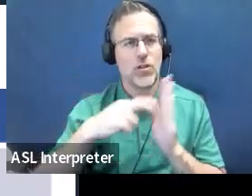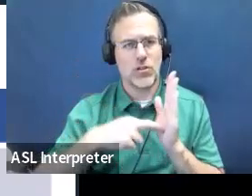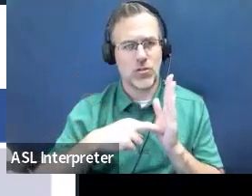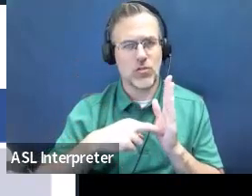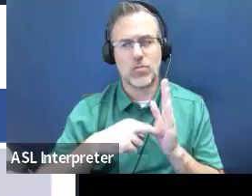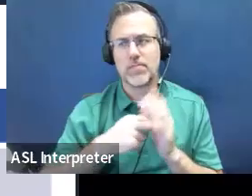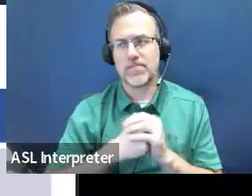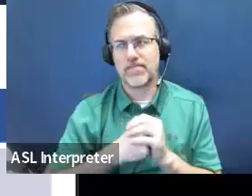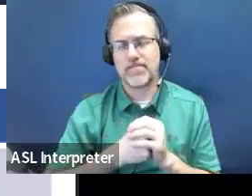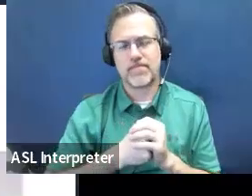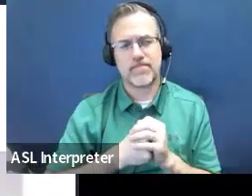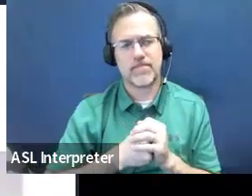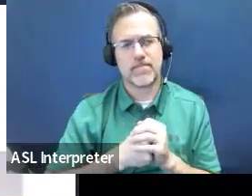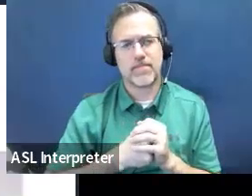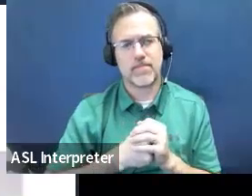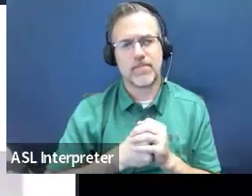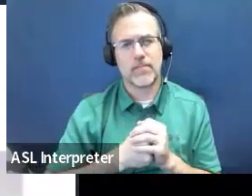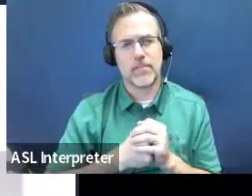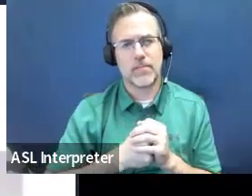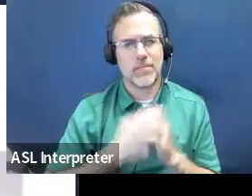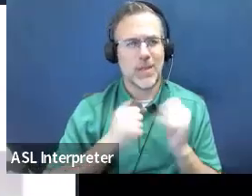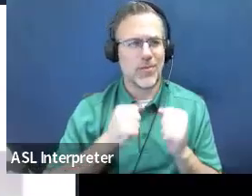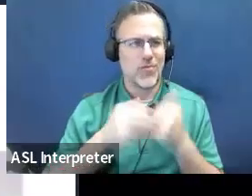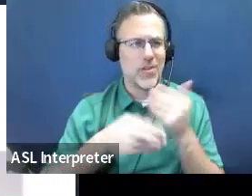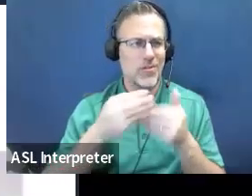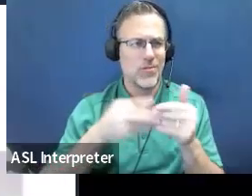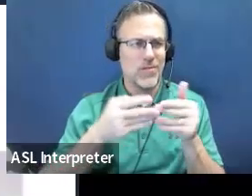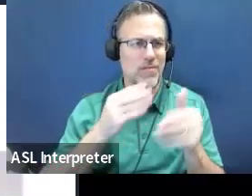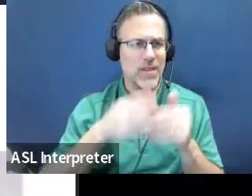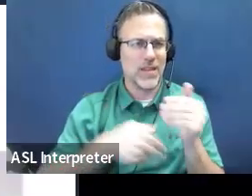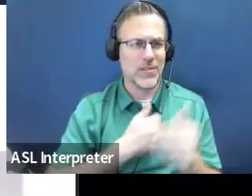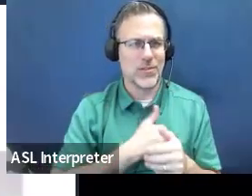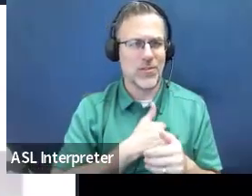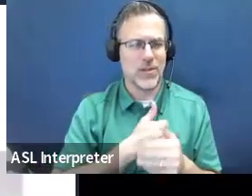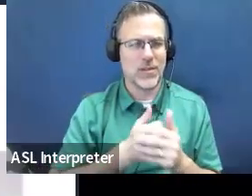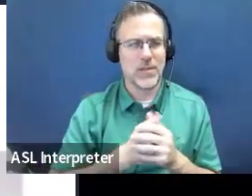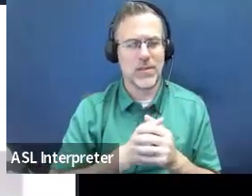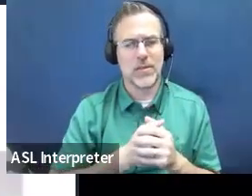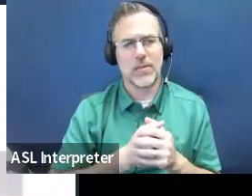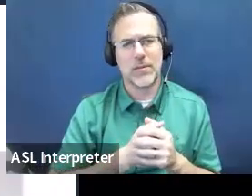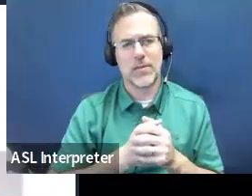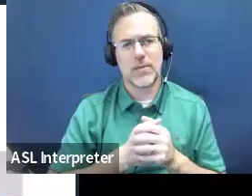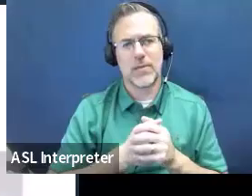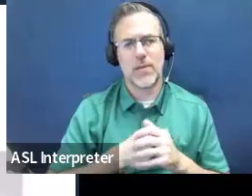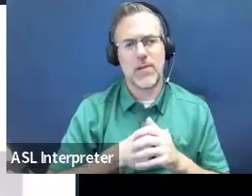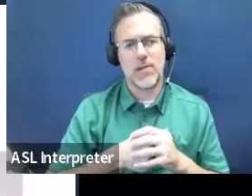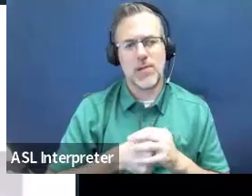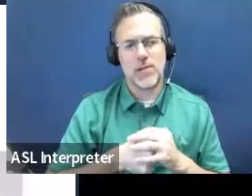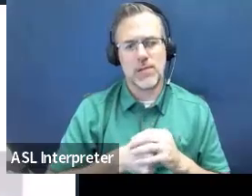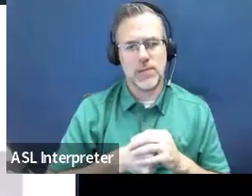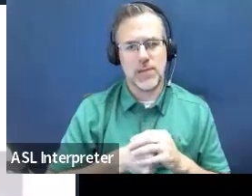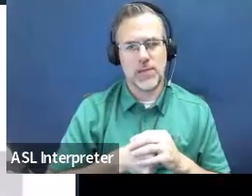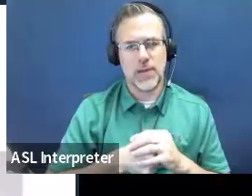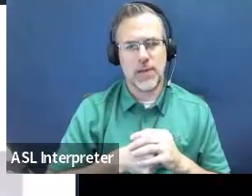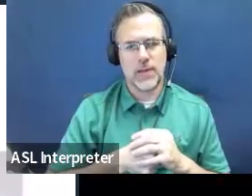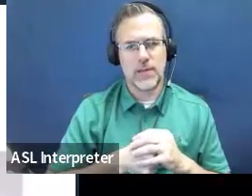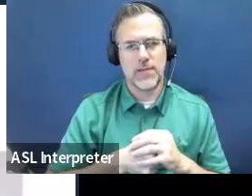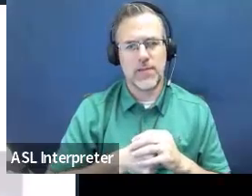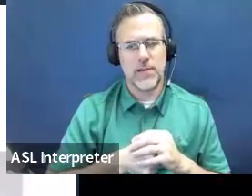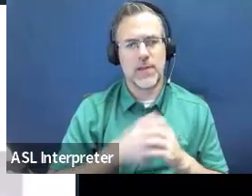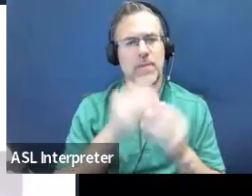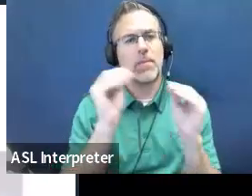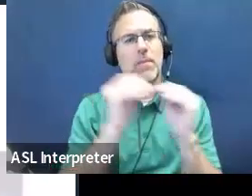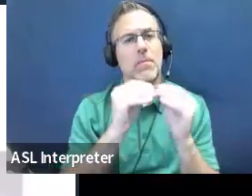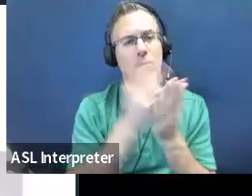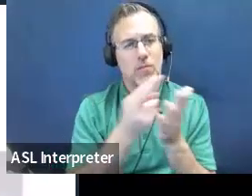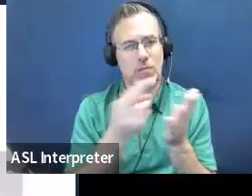immediately. I'm going over, trying to go fast, I'm sorry. Then we have more resources